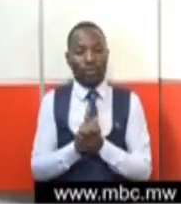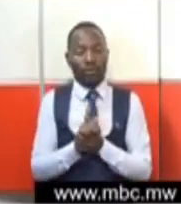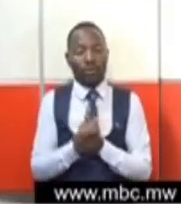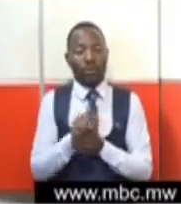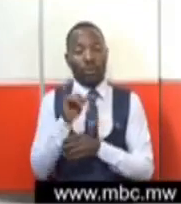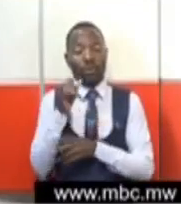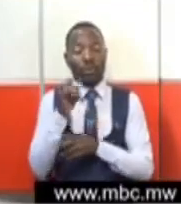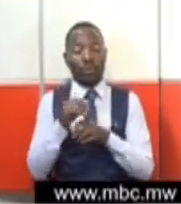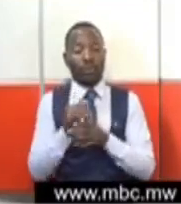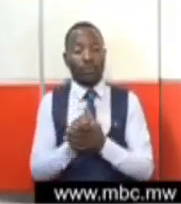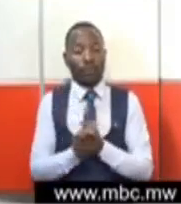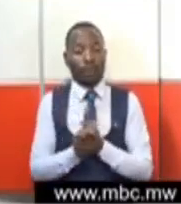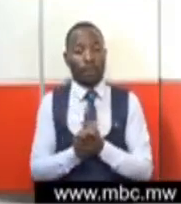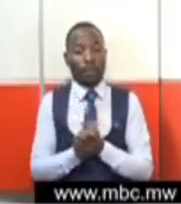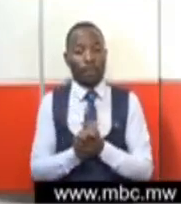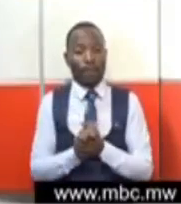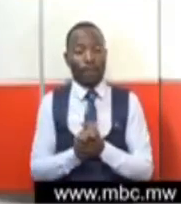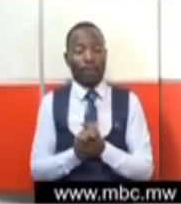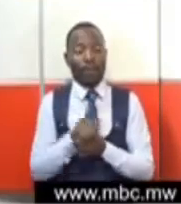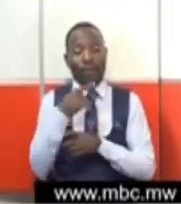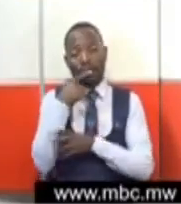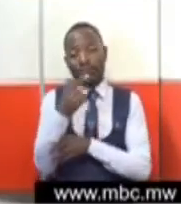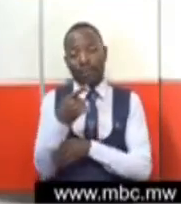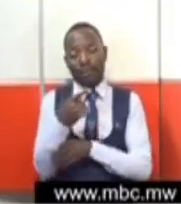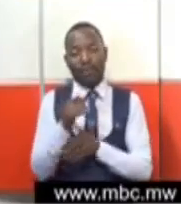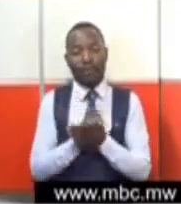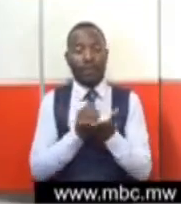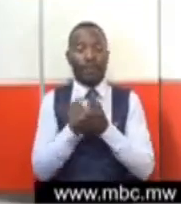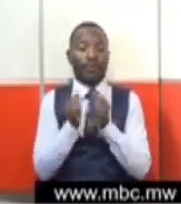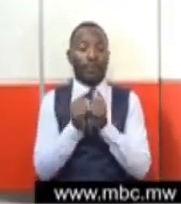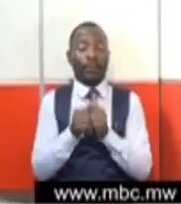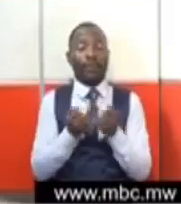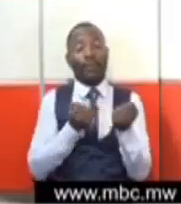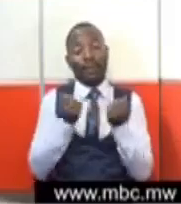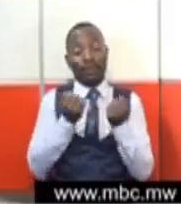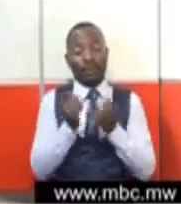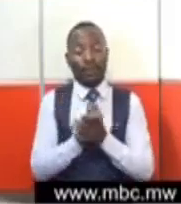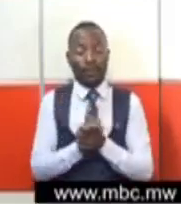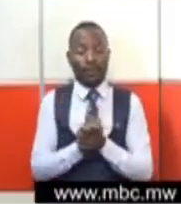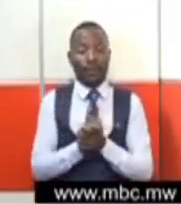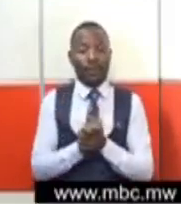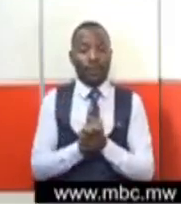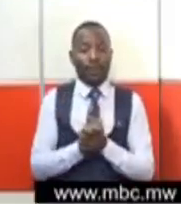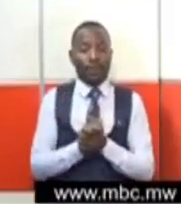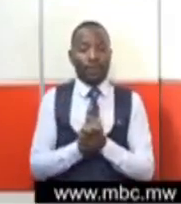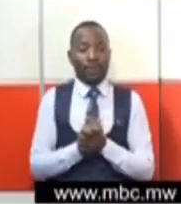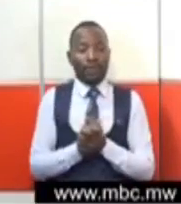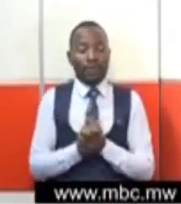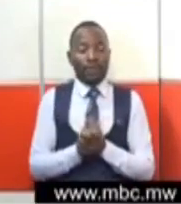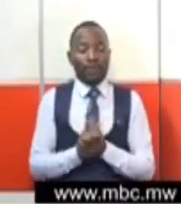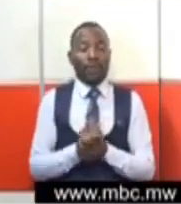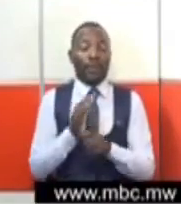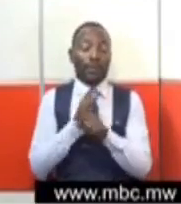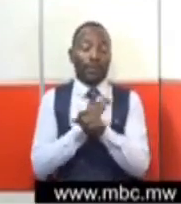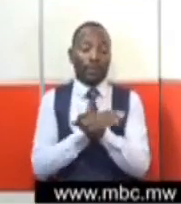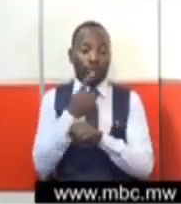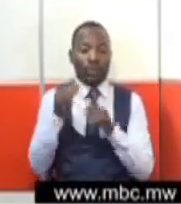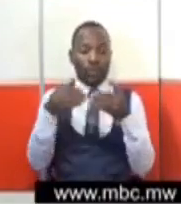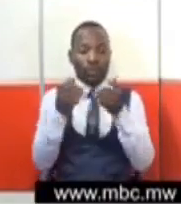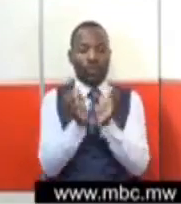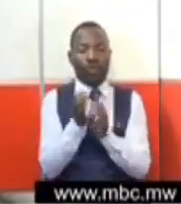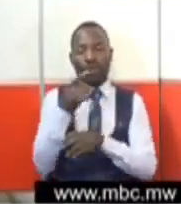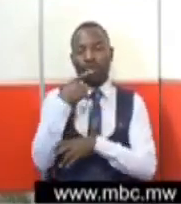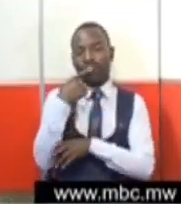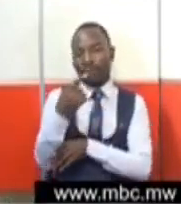in distant areas, which in return incurs transport costs. One of the members of the cooperative, Angela